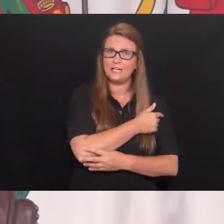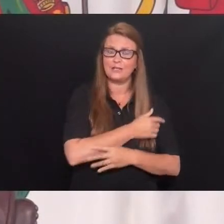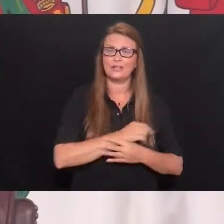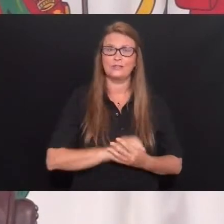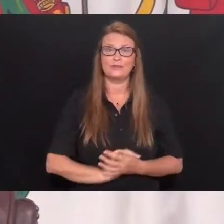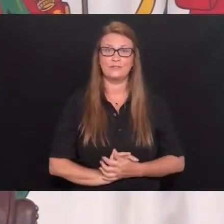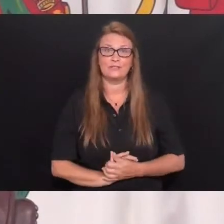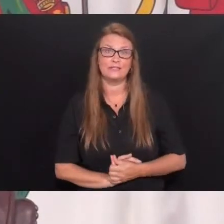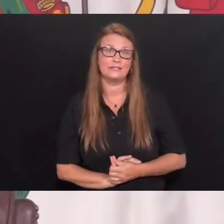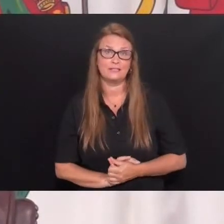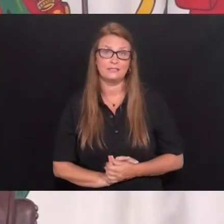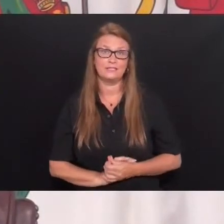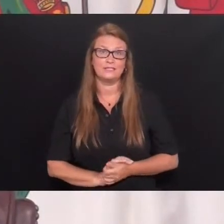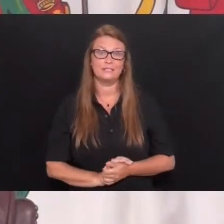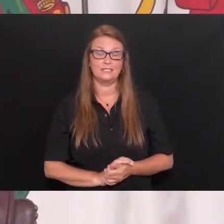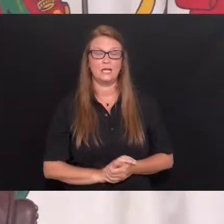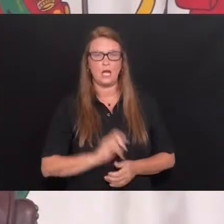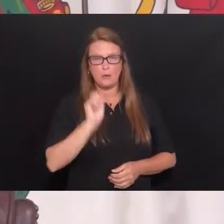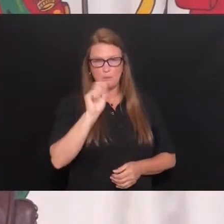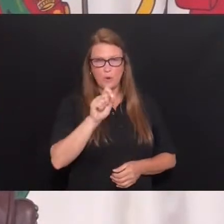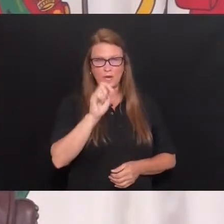3,296,